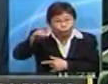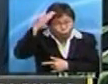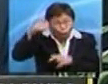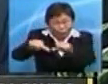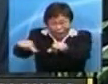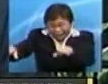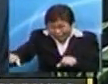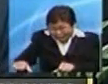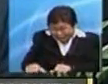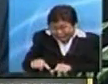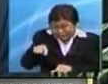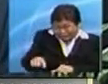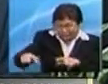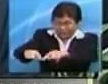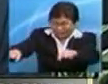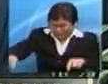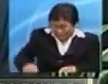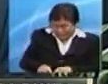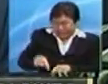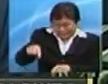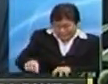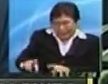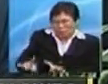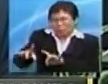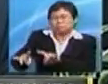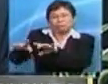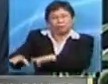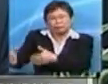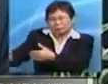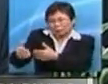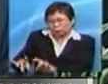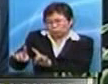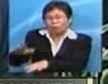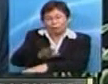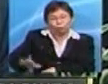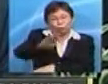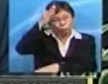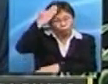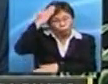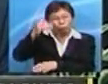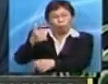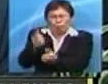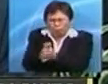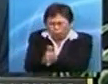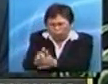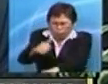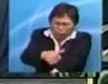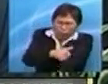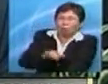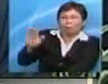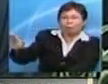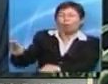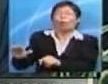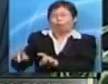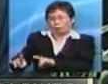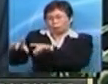area of responsibility is with Australia. And as you know, the efforts being taken by the Australian authorities have